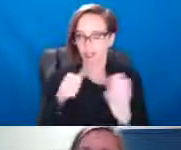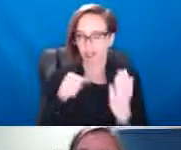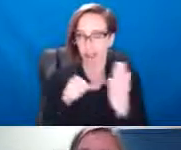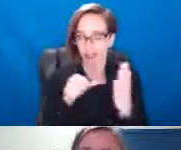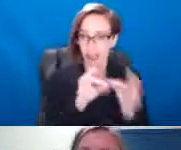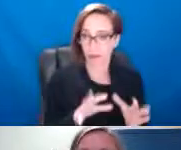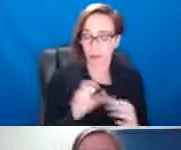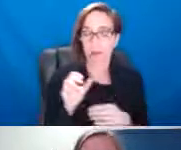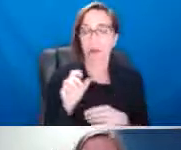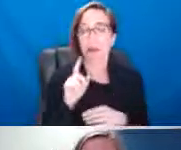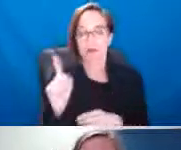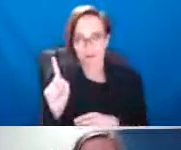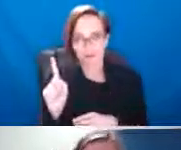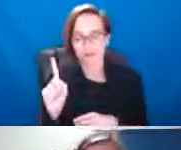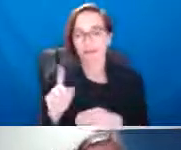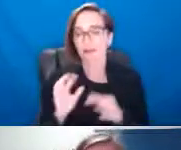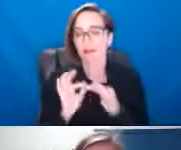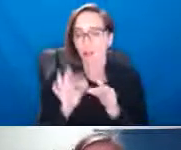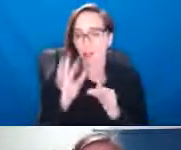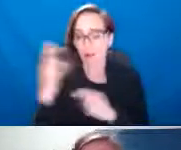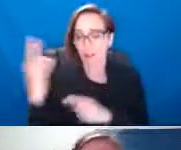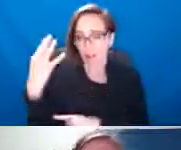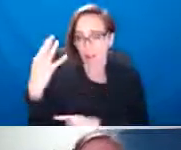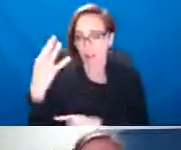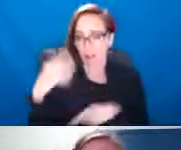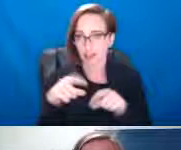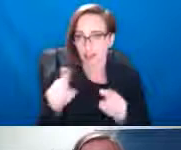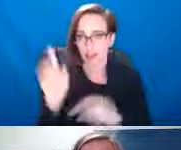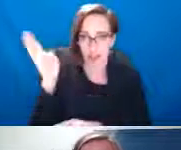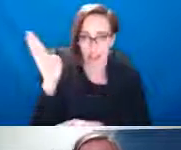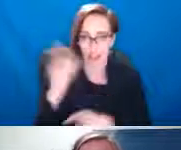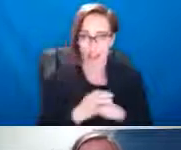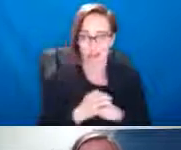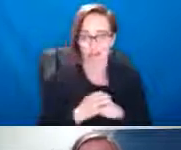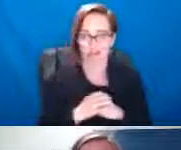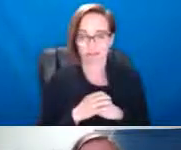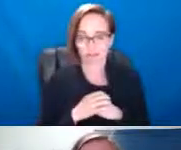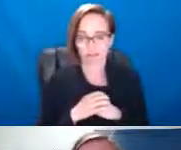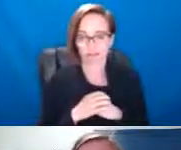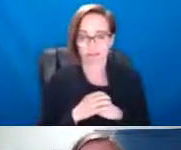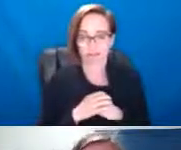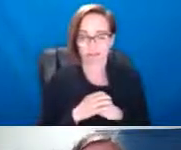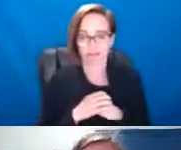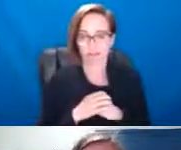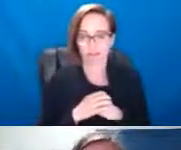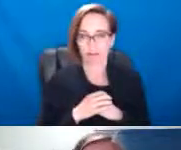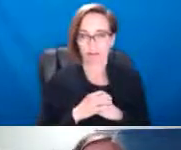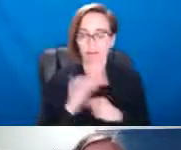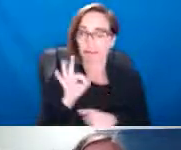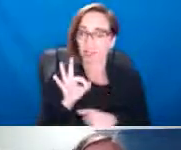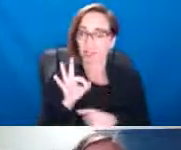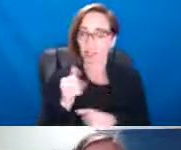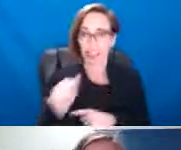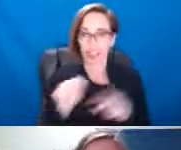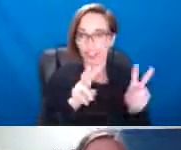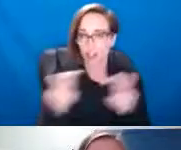be spotlighted throughout the presentation. And if you have any issues with that,